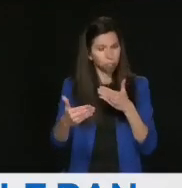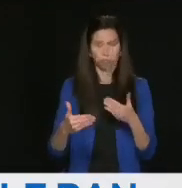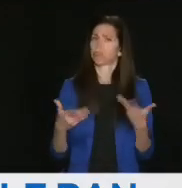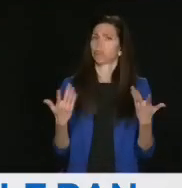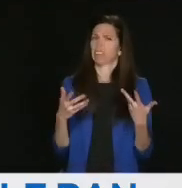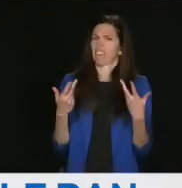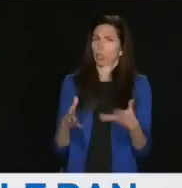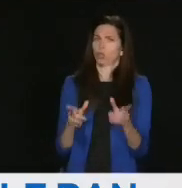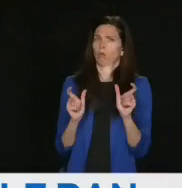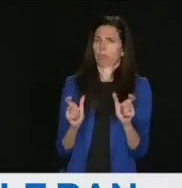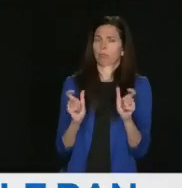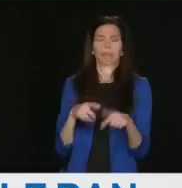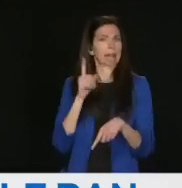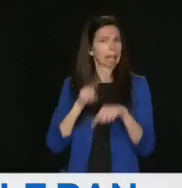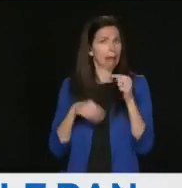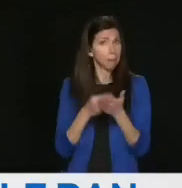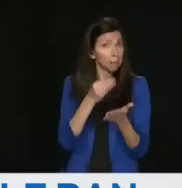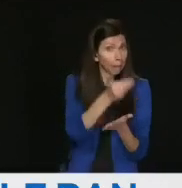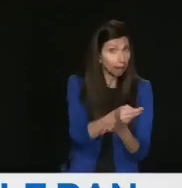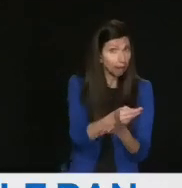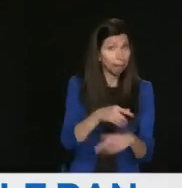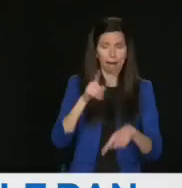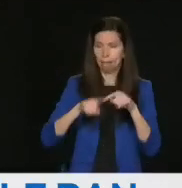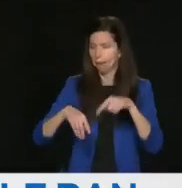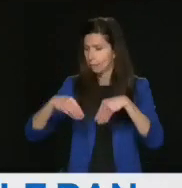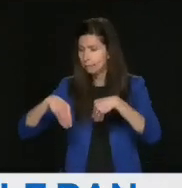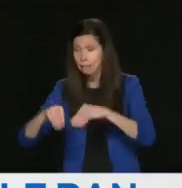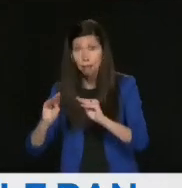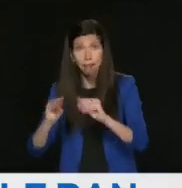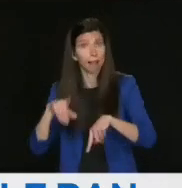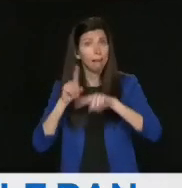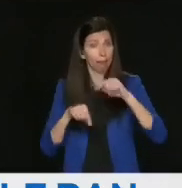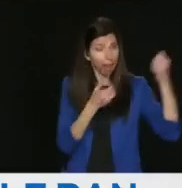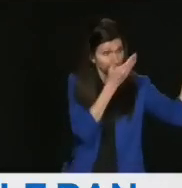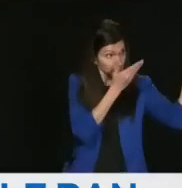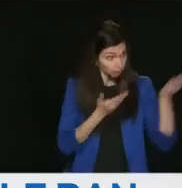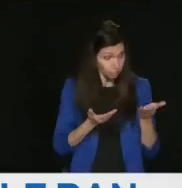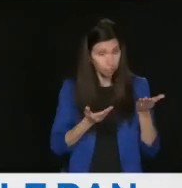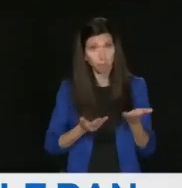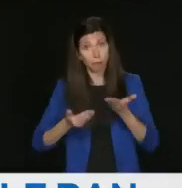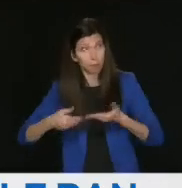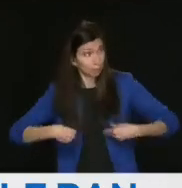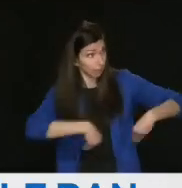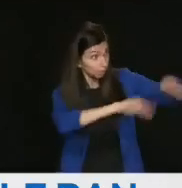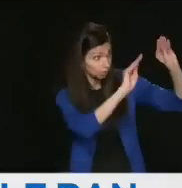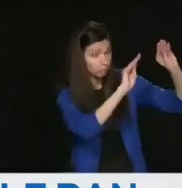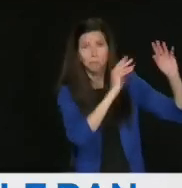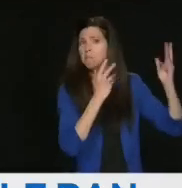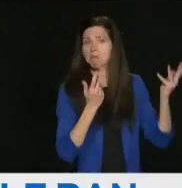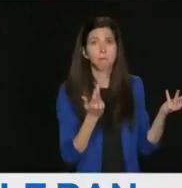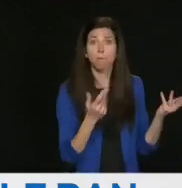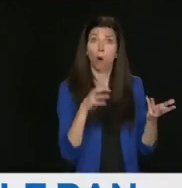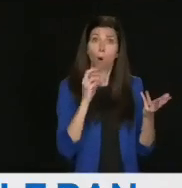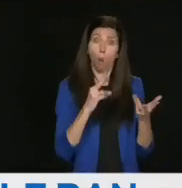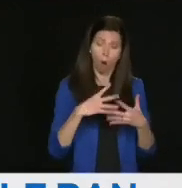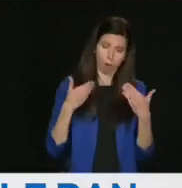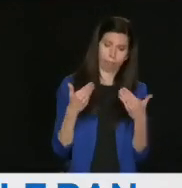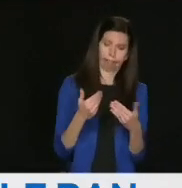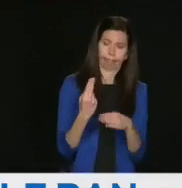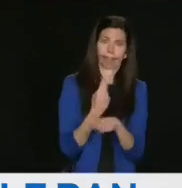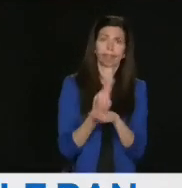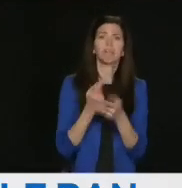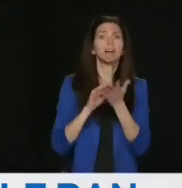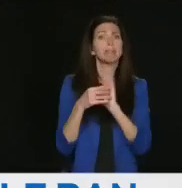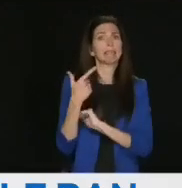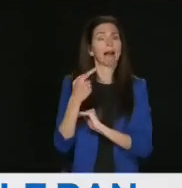sell, transport, import, or use military-grade assault weapons in